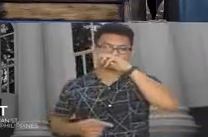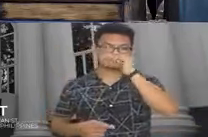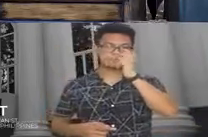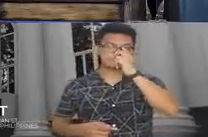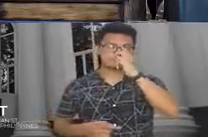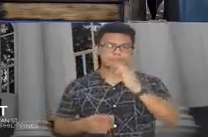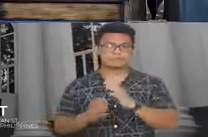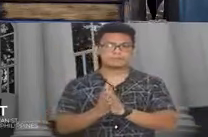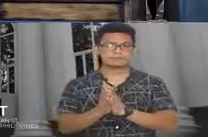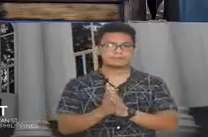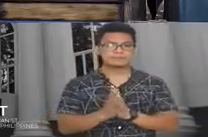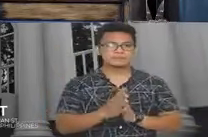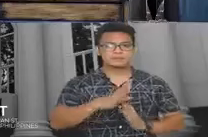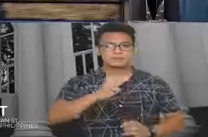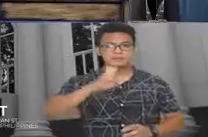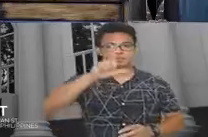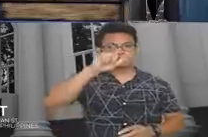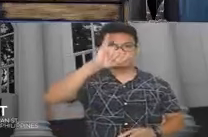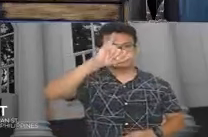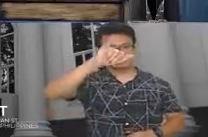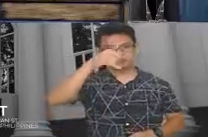them and said, cry aloud.